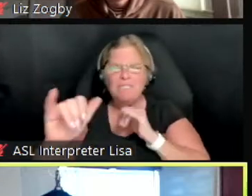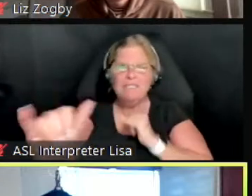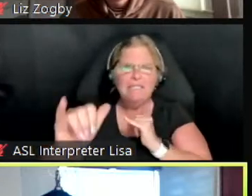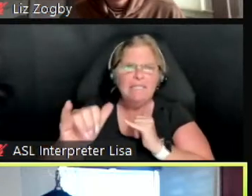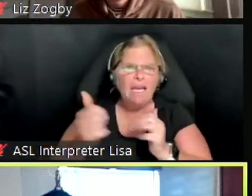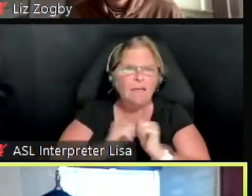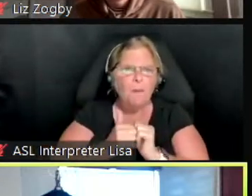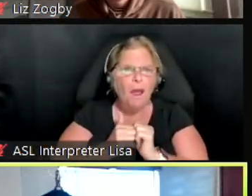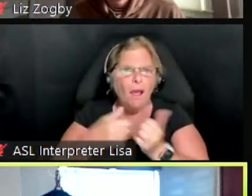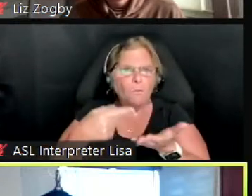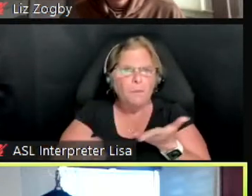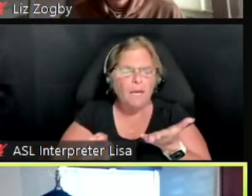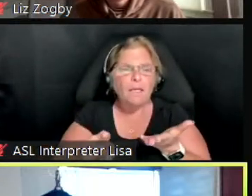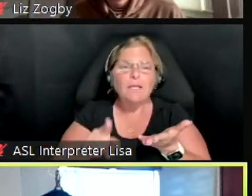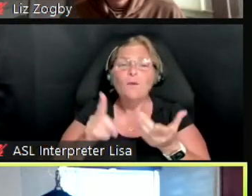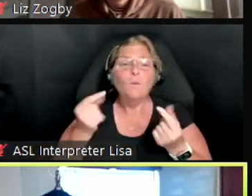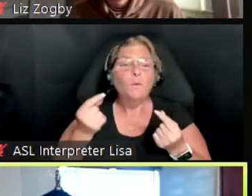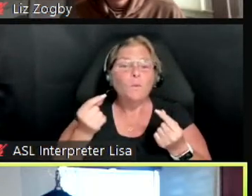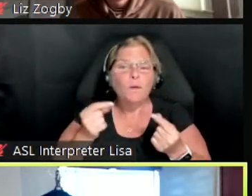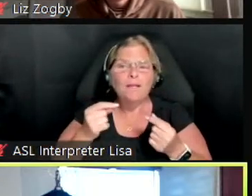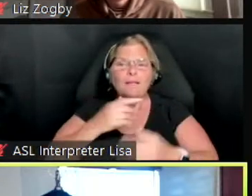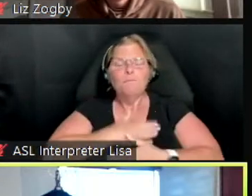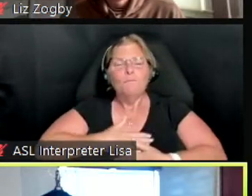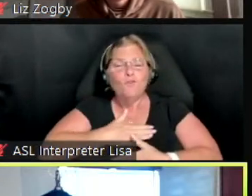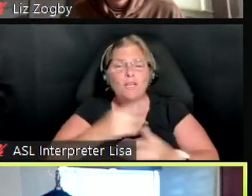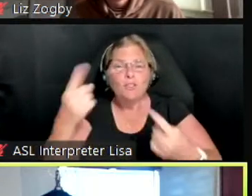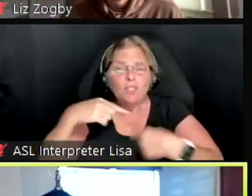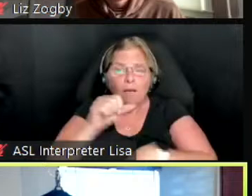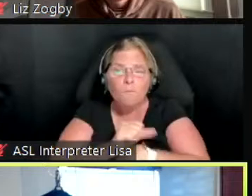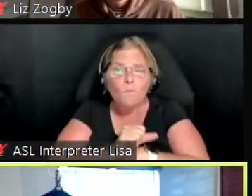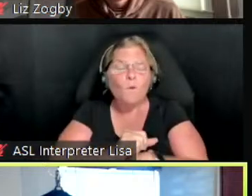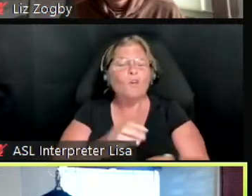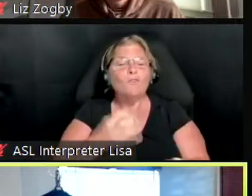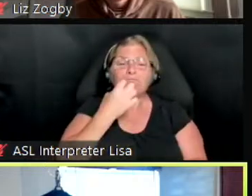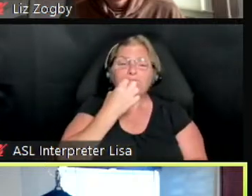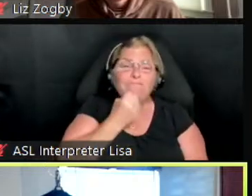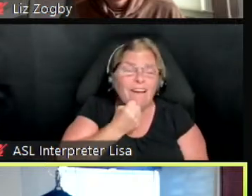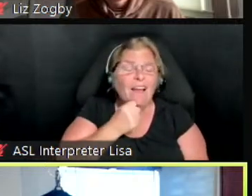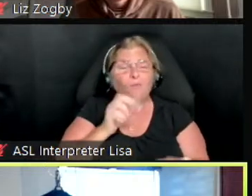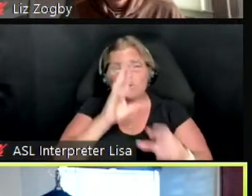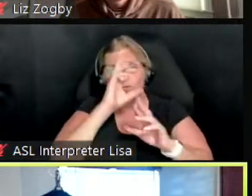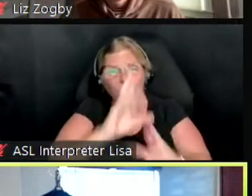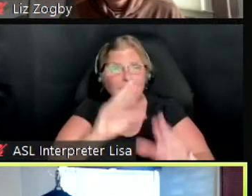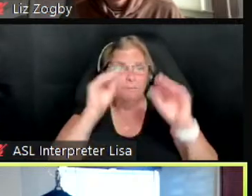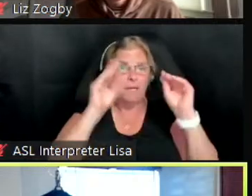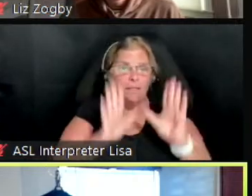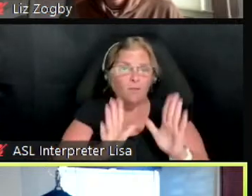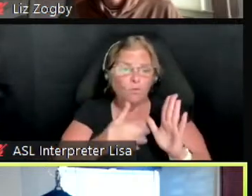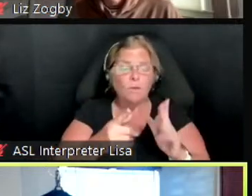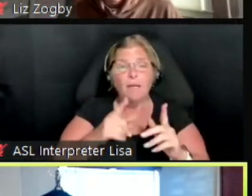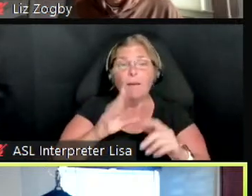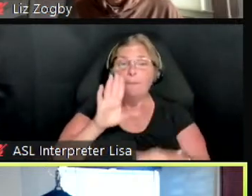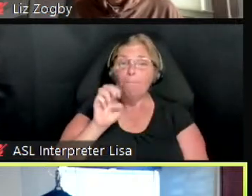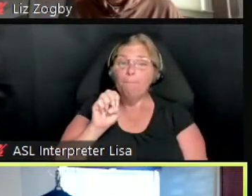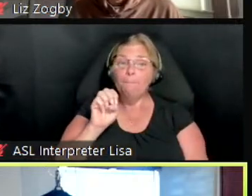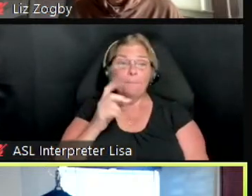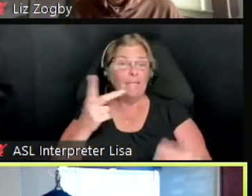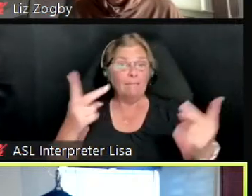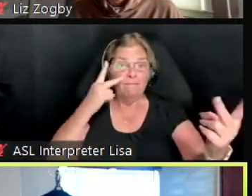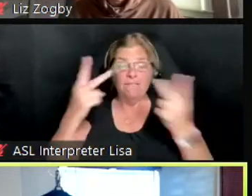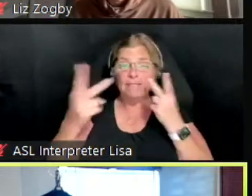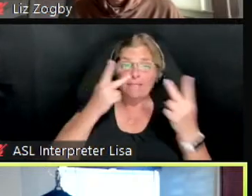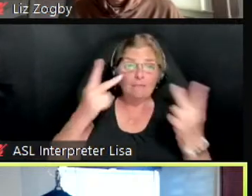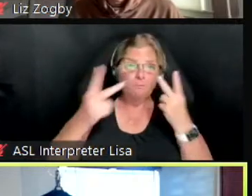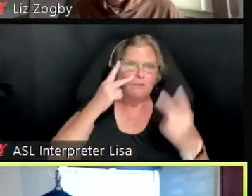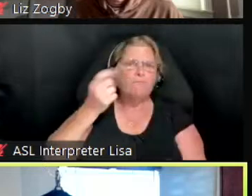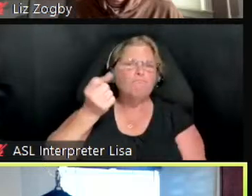you do is you make them appreciate coming to work, you value them, you respect them. The whole visible piece, some would minimize